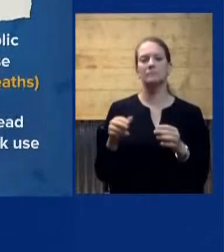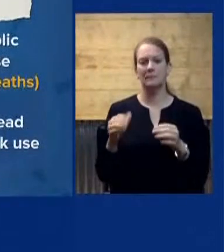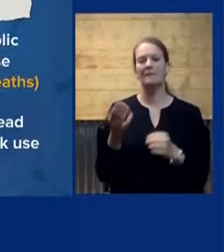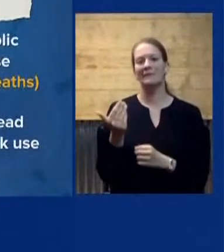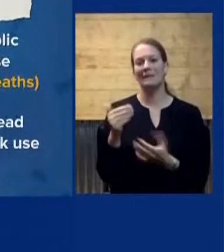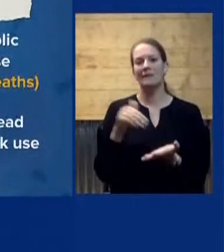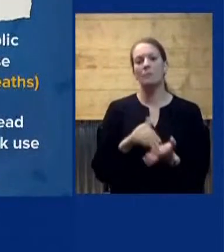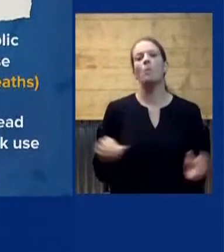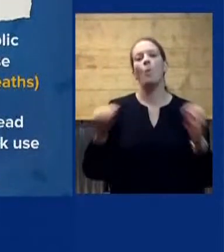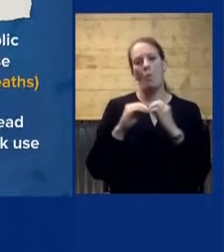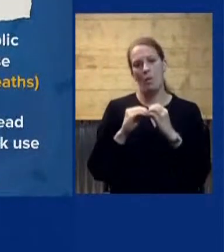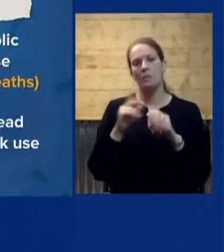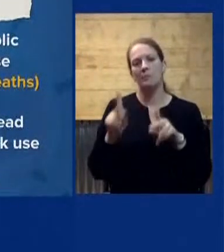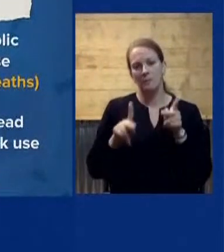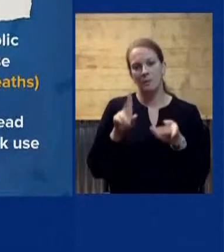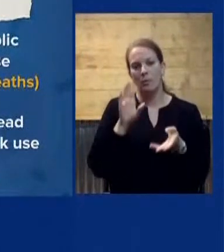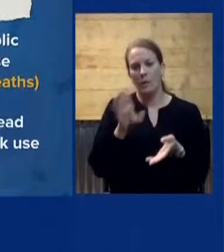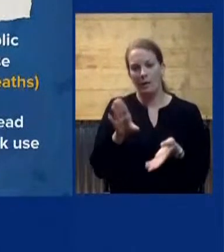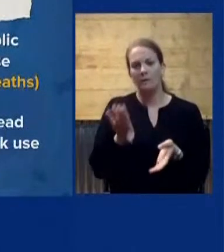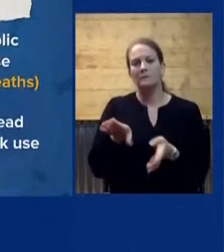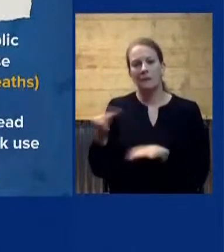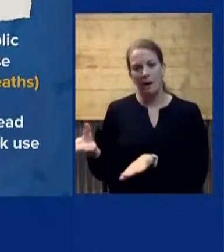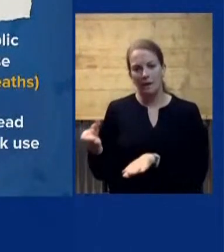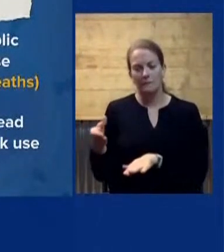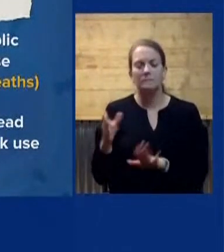Wear a mask.